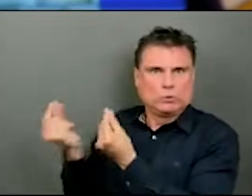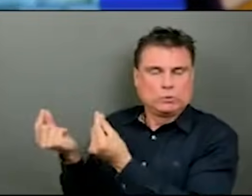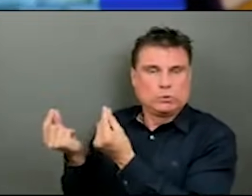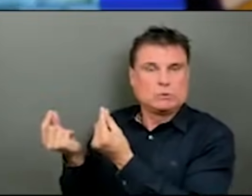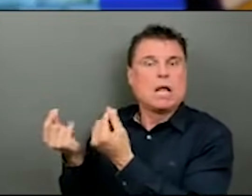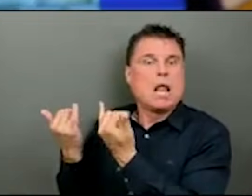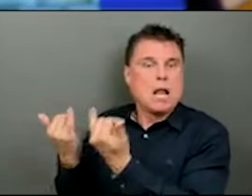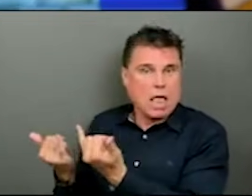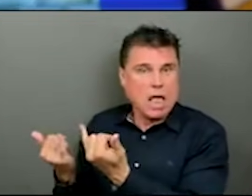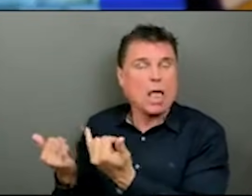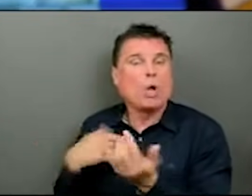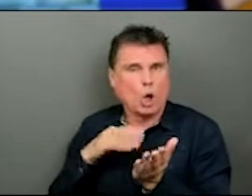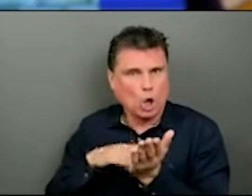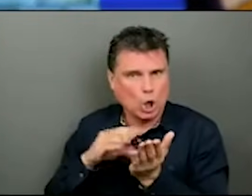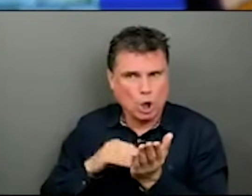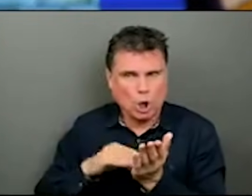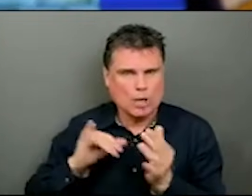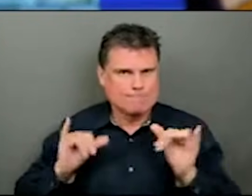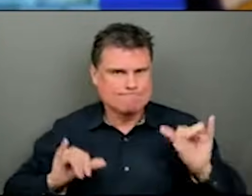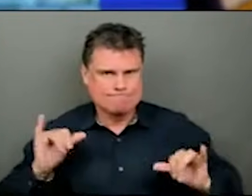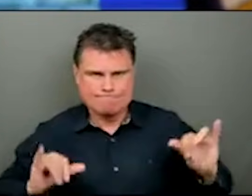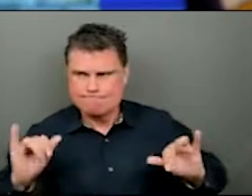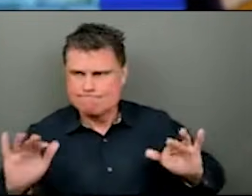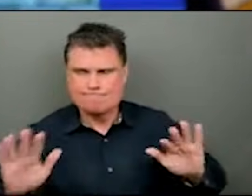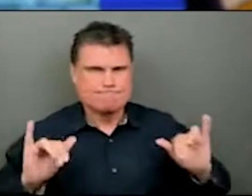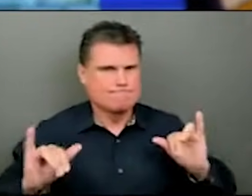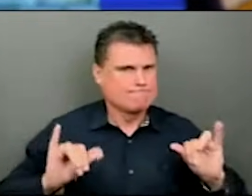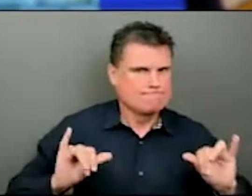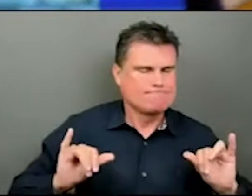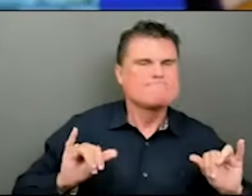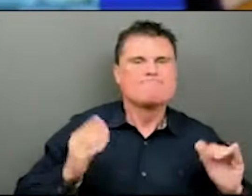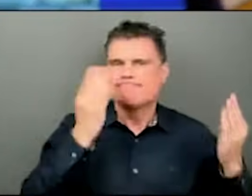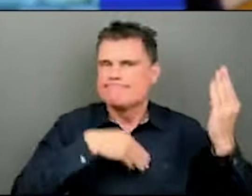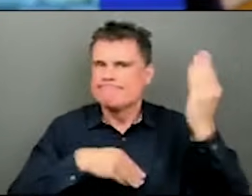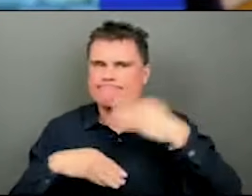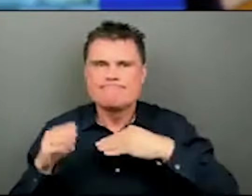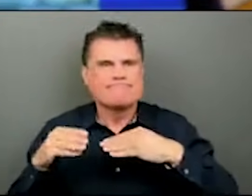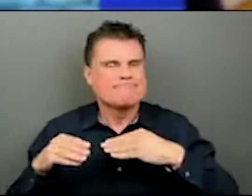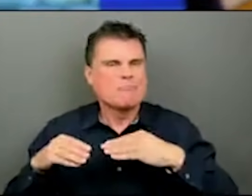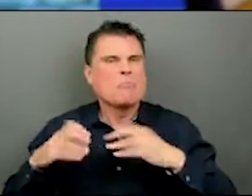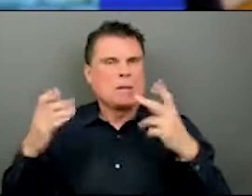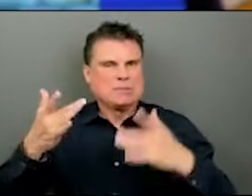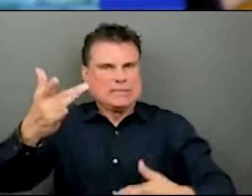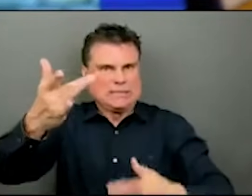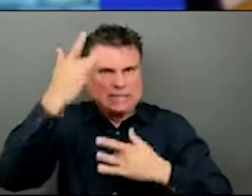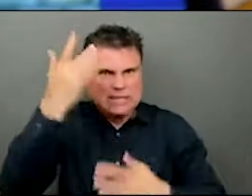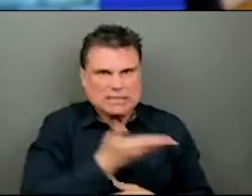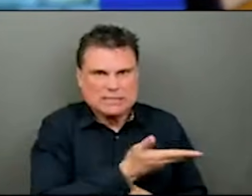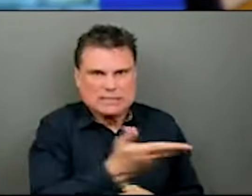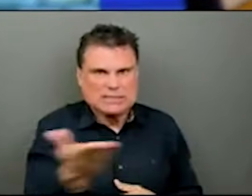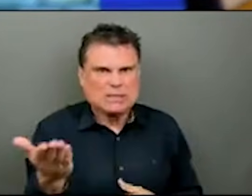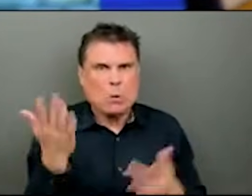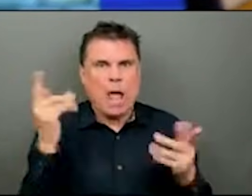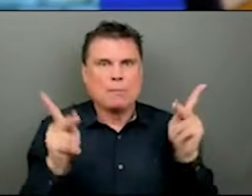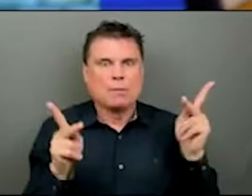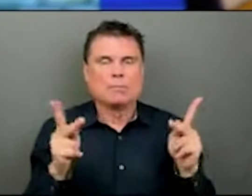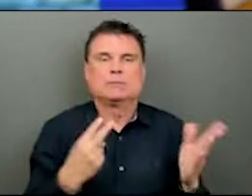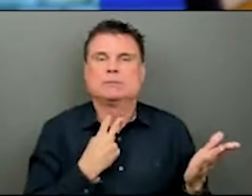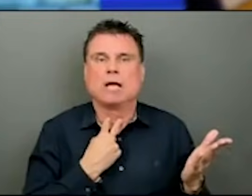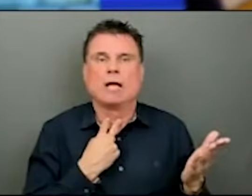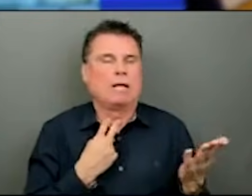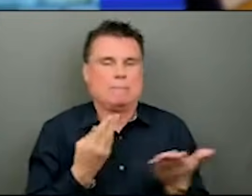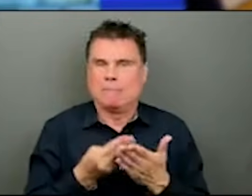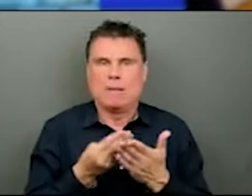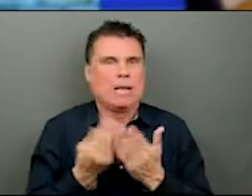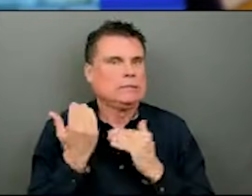go to the workplace. We've seen outbreaks in industries because people have not been able to make that hard choice. They've had to